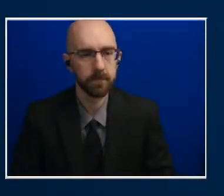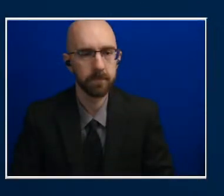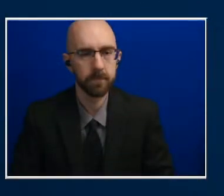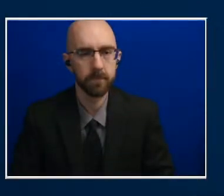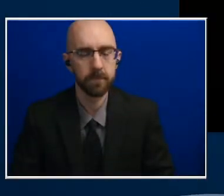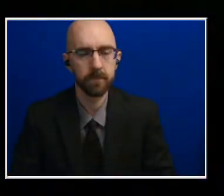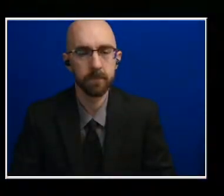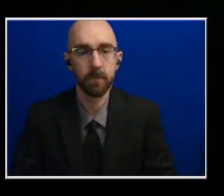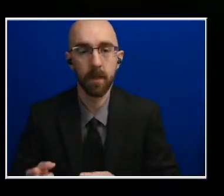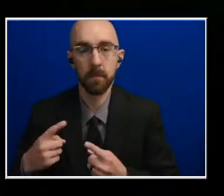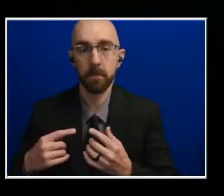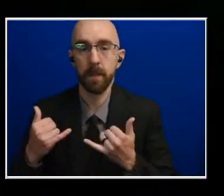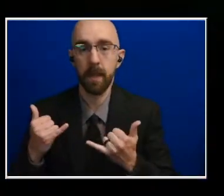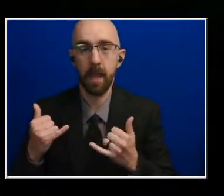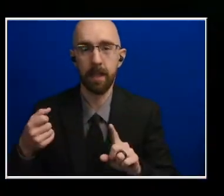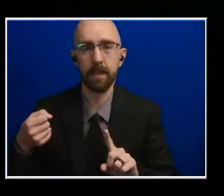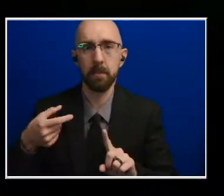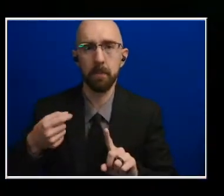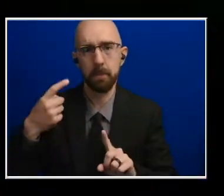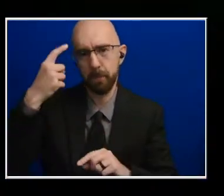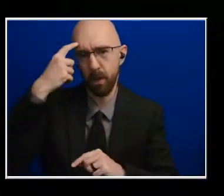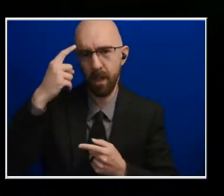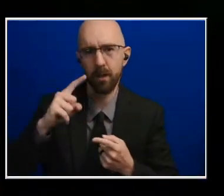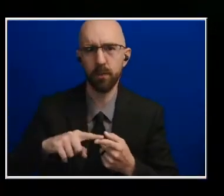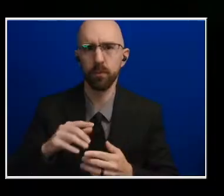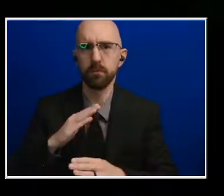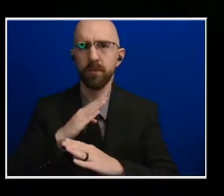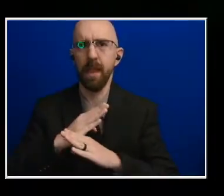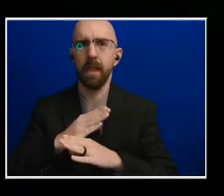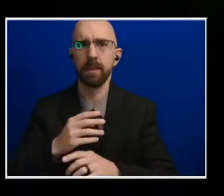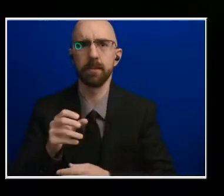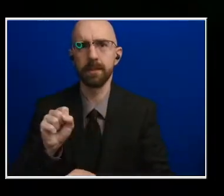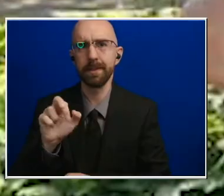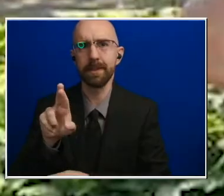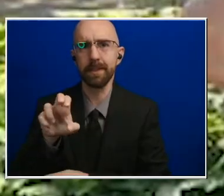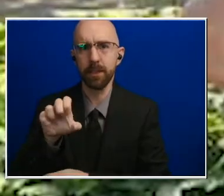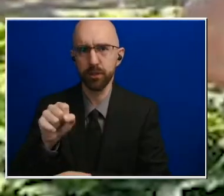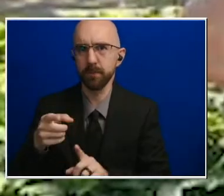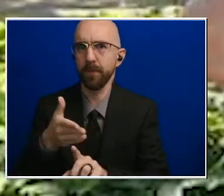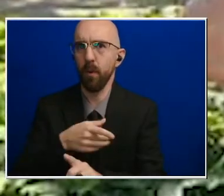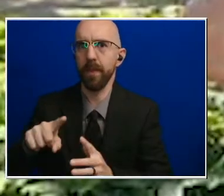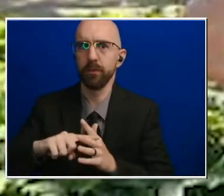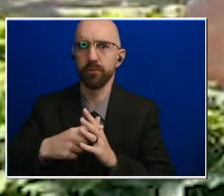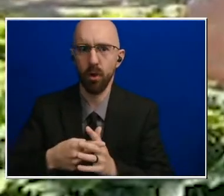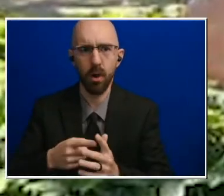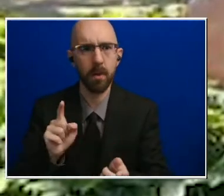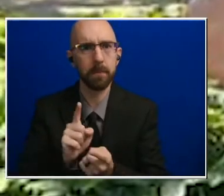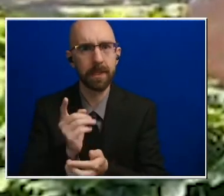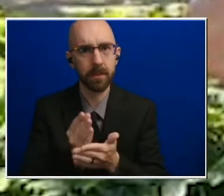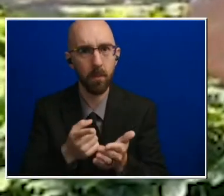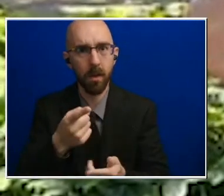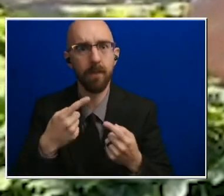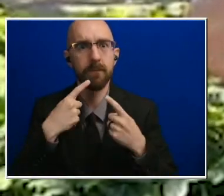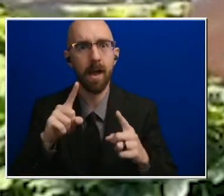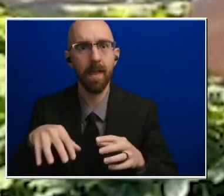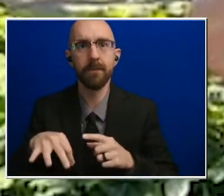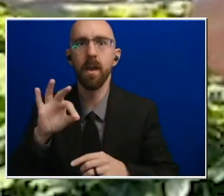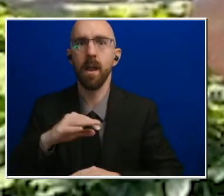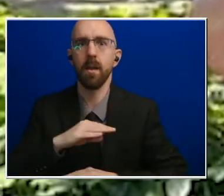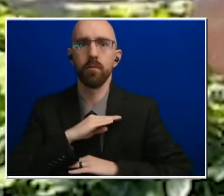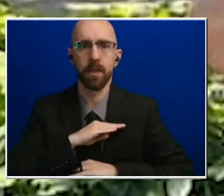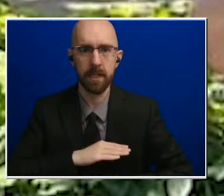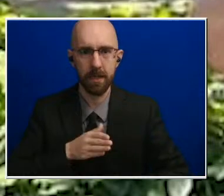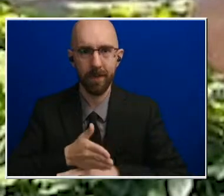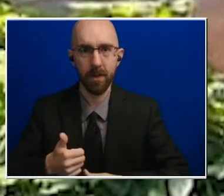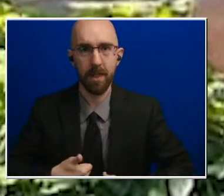Coming up today, stimulating the brain to stop seizures before they start. Meet someone who is finally finding relief after living her whole